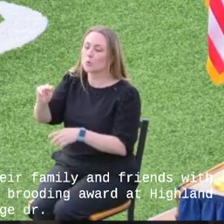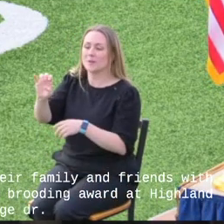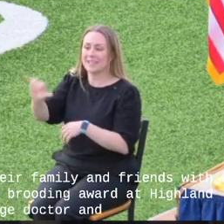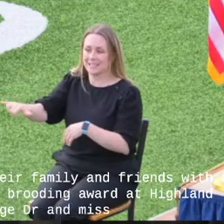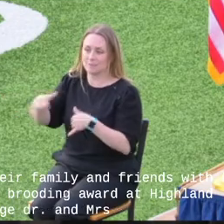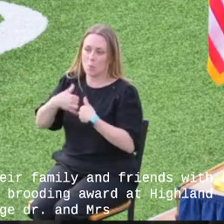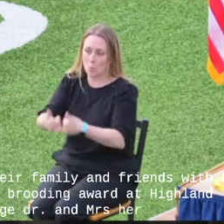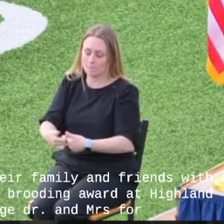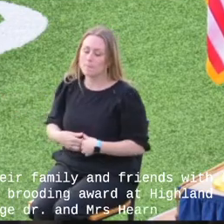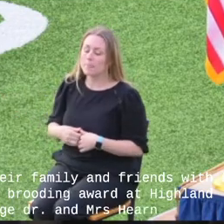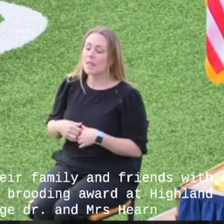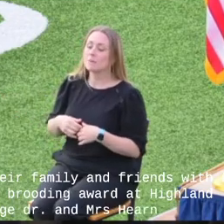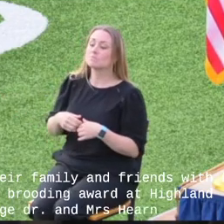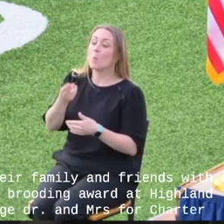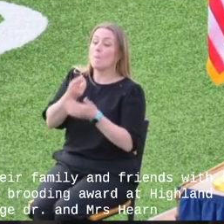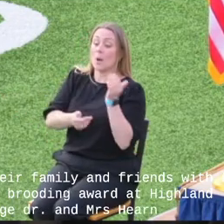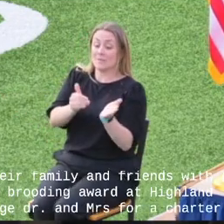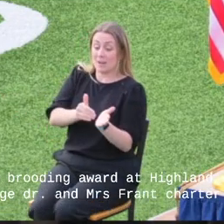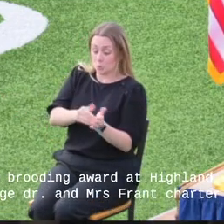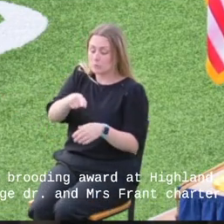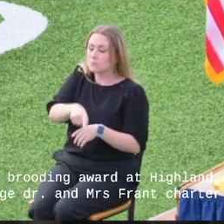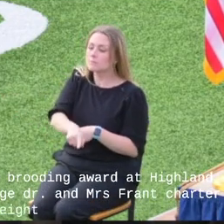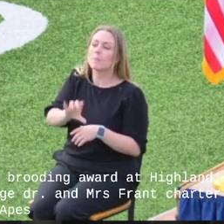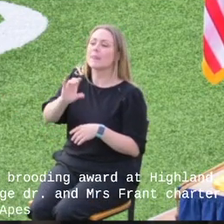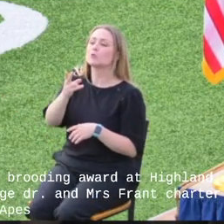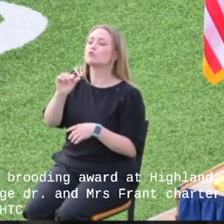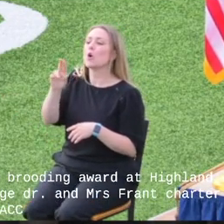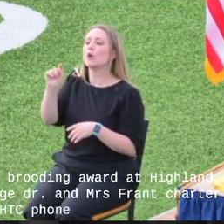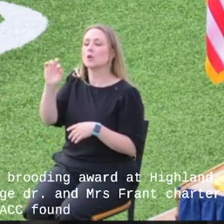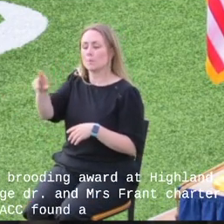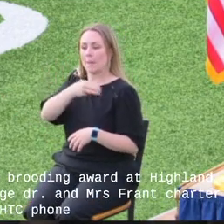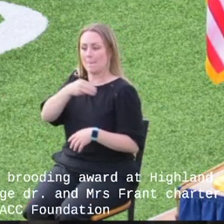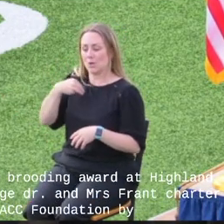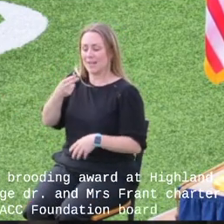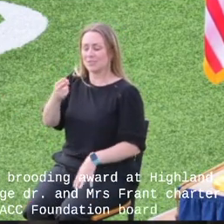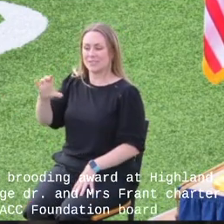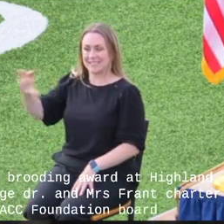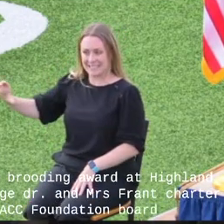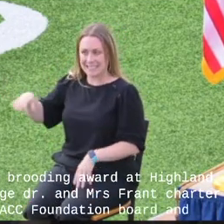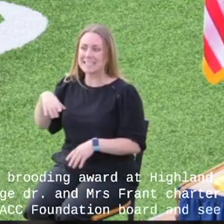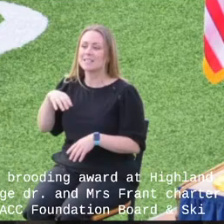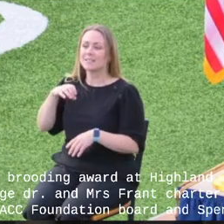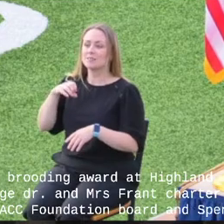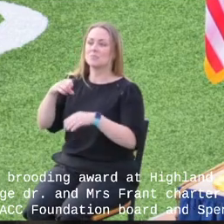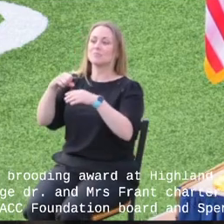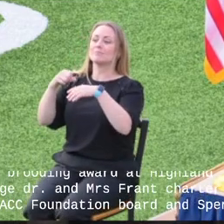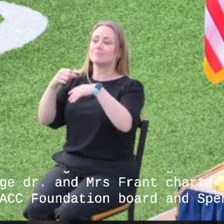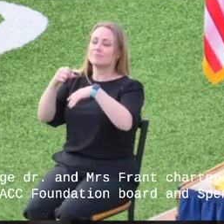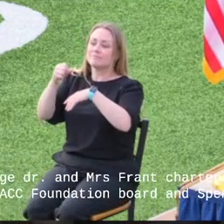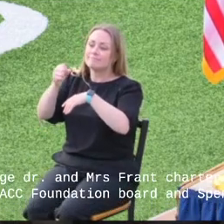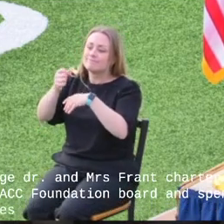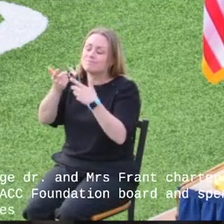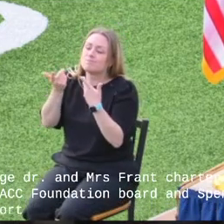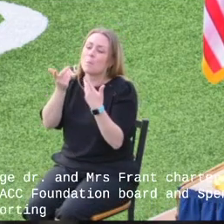and Mrs. Bruning were charter members of the HCC Foundation Board and spent their adult lives supporting